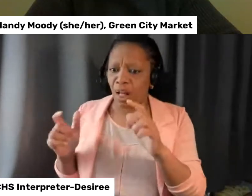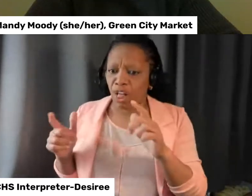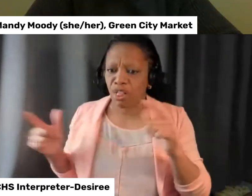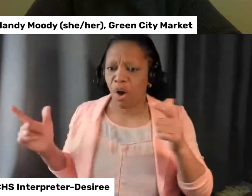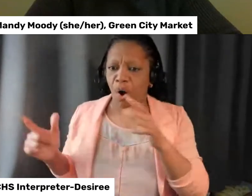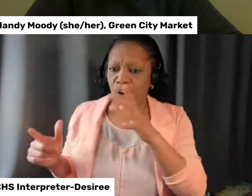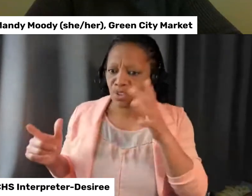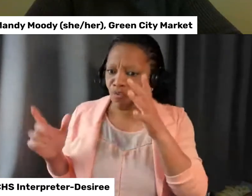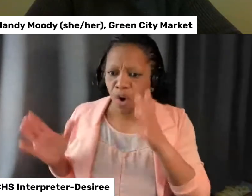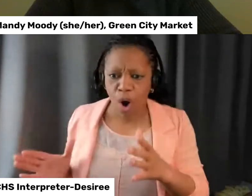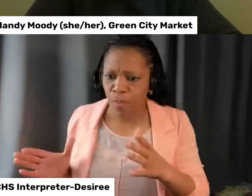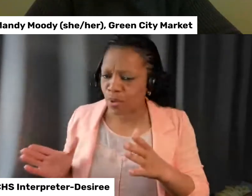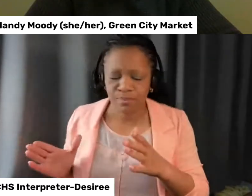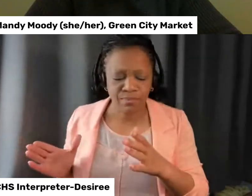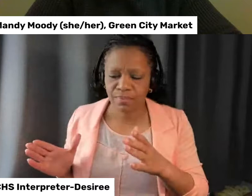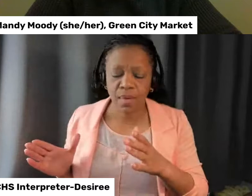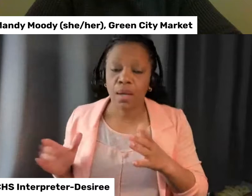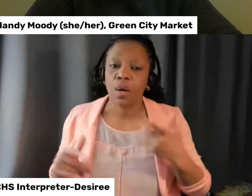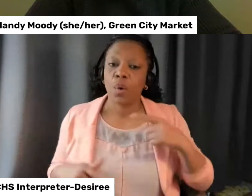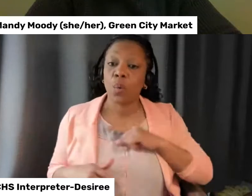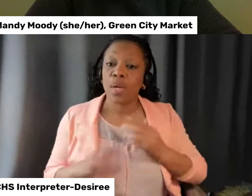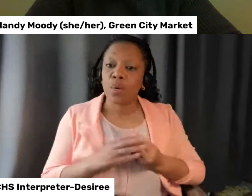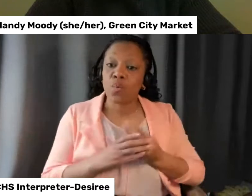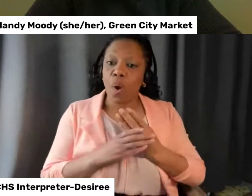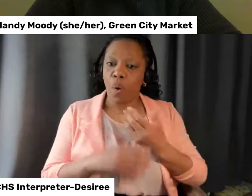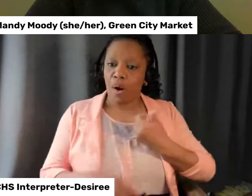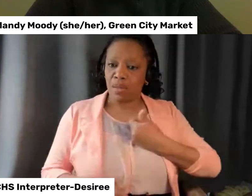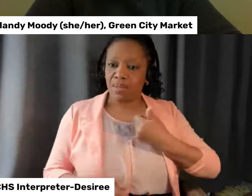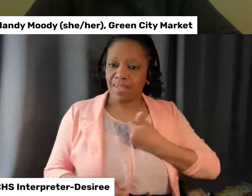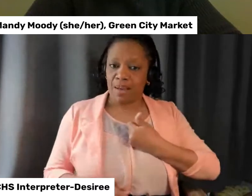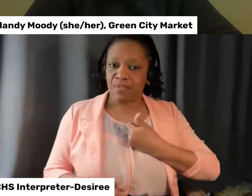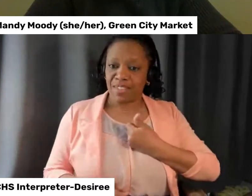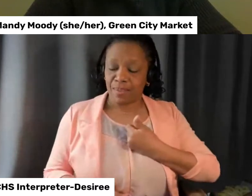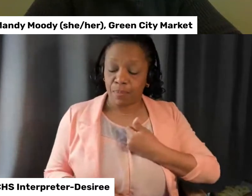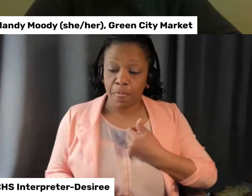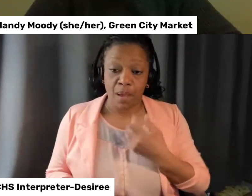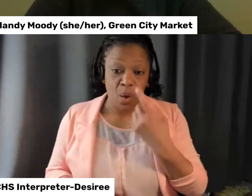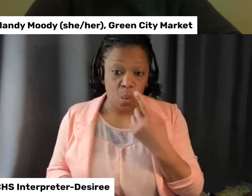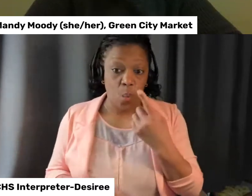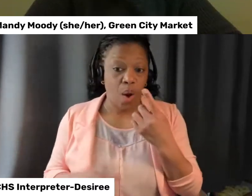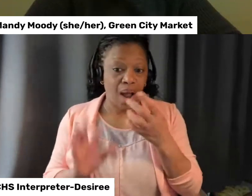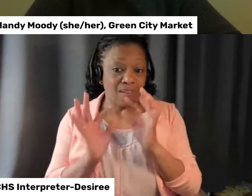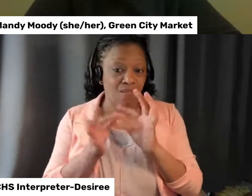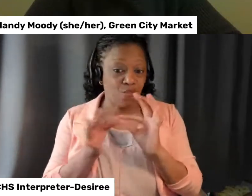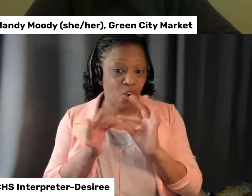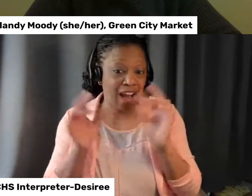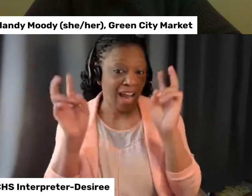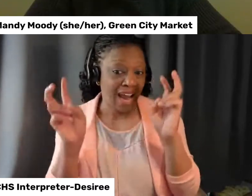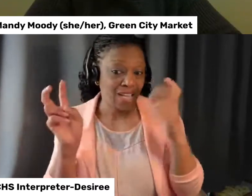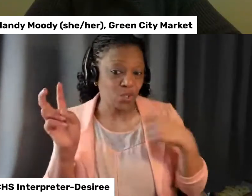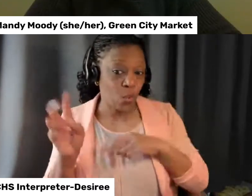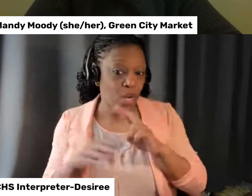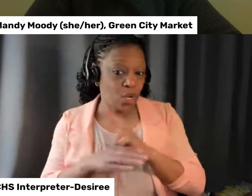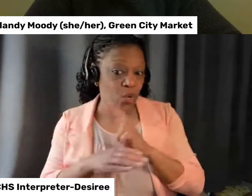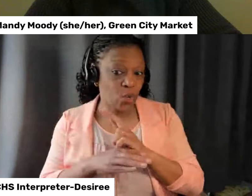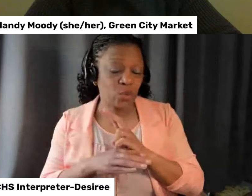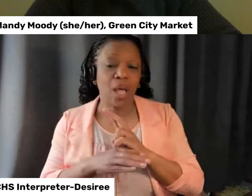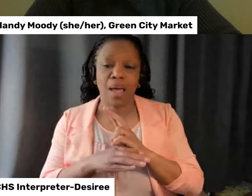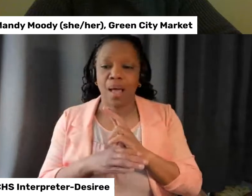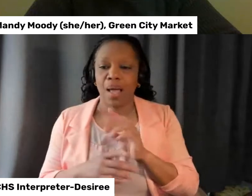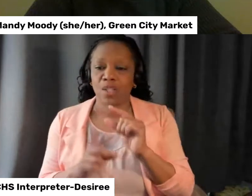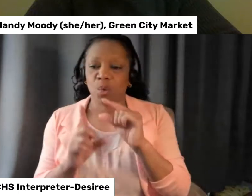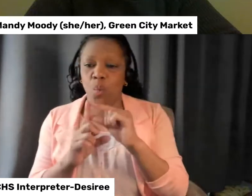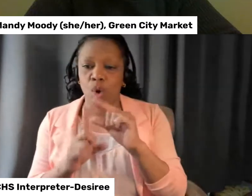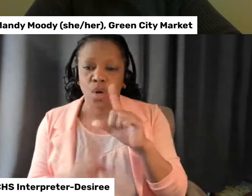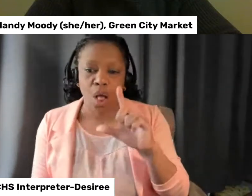We actually grow our produce. One of the phrases that we use is we put local in local food.